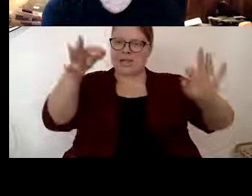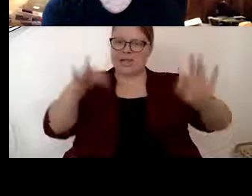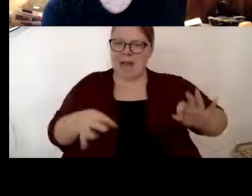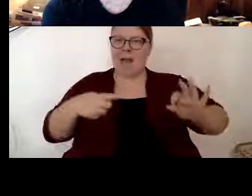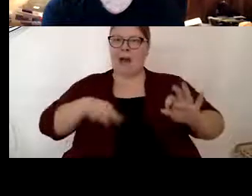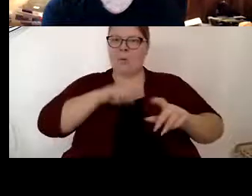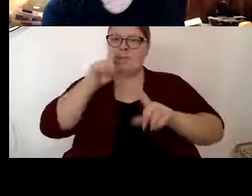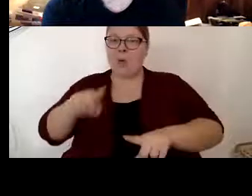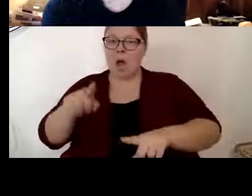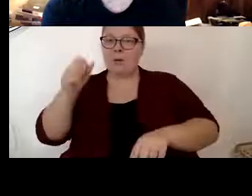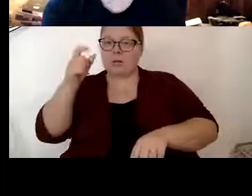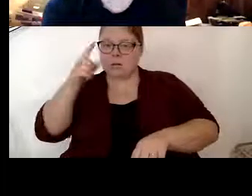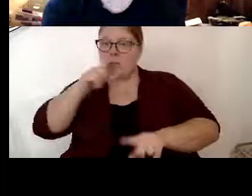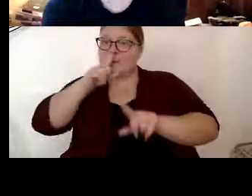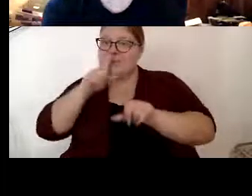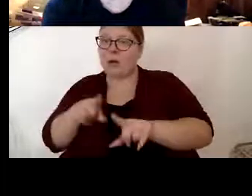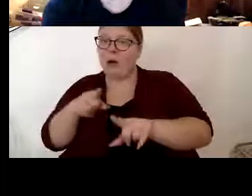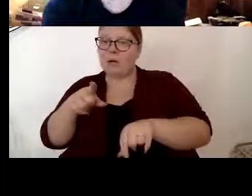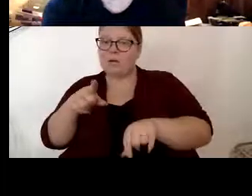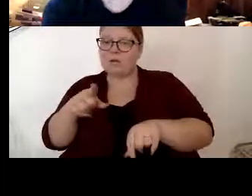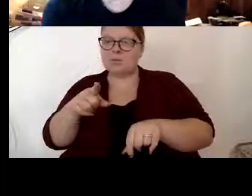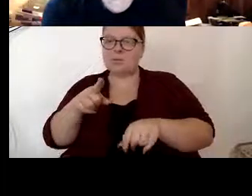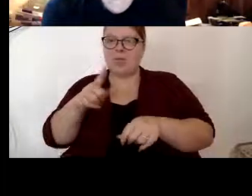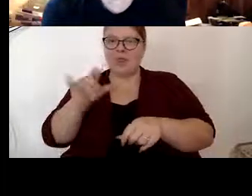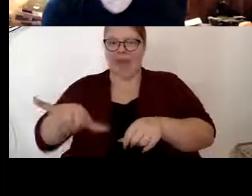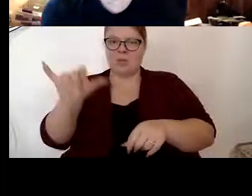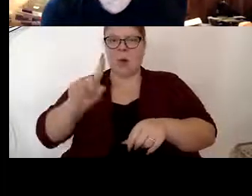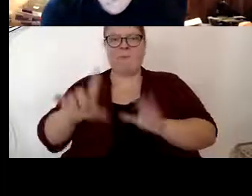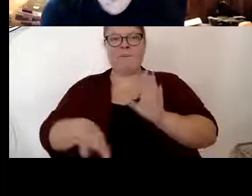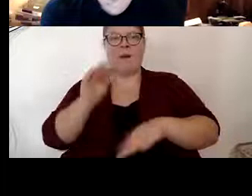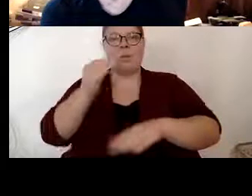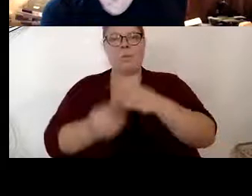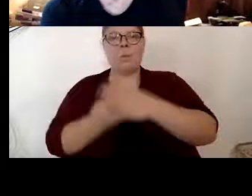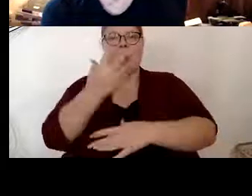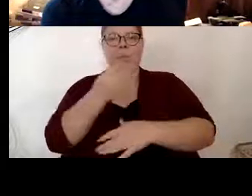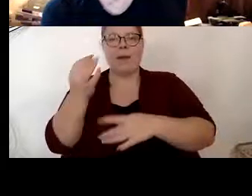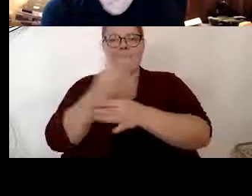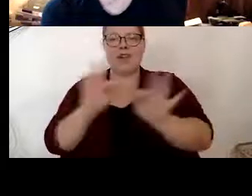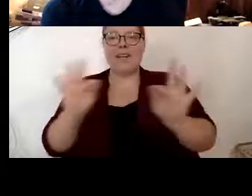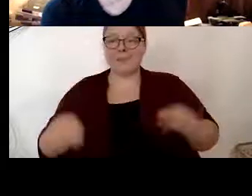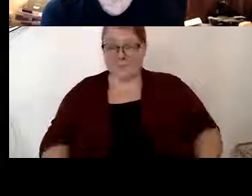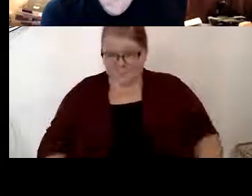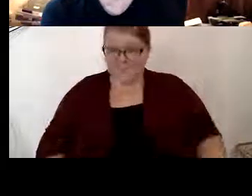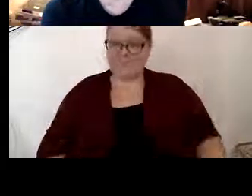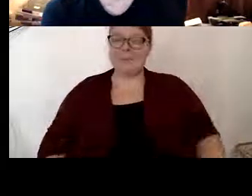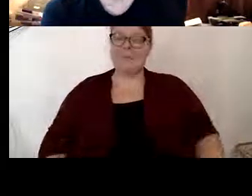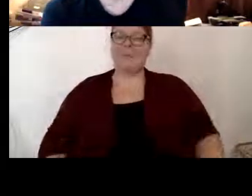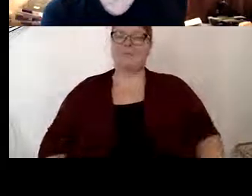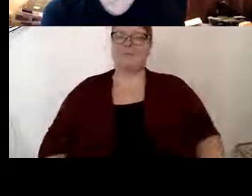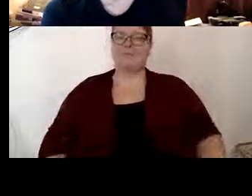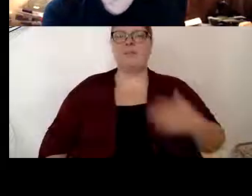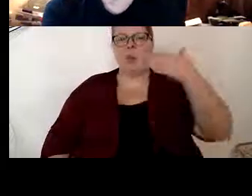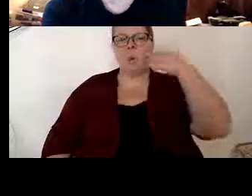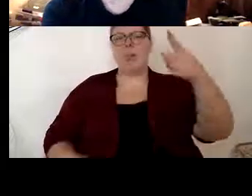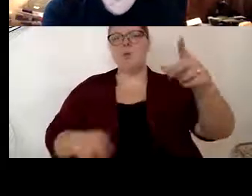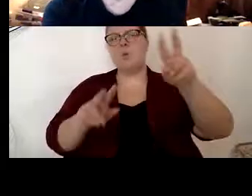our response lies our growth and our freedom. Now, I know this quote has